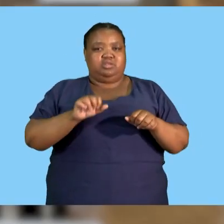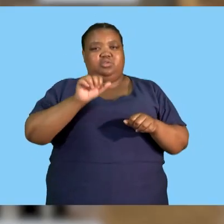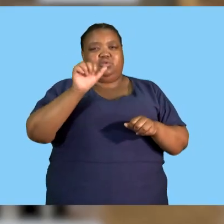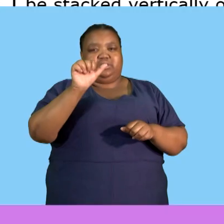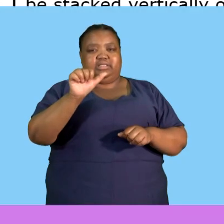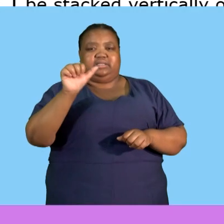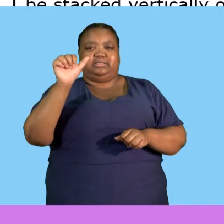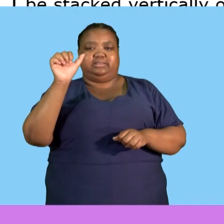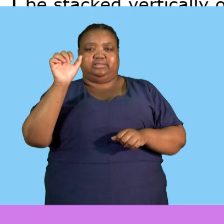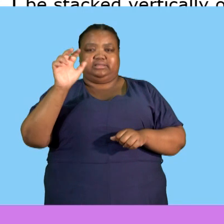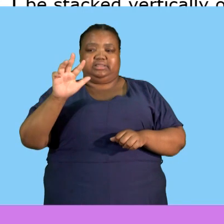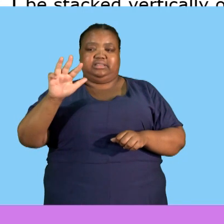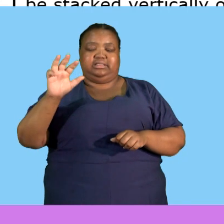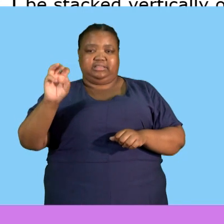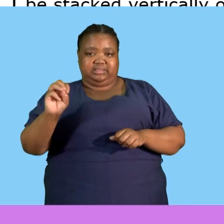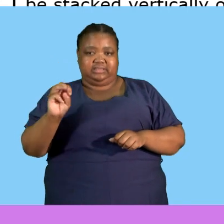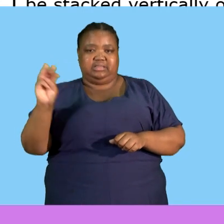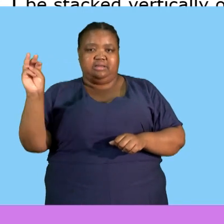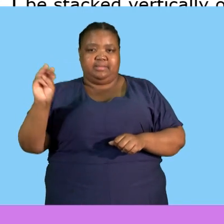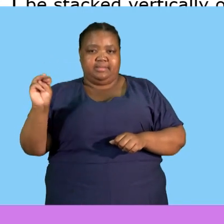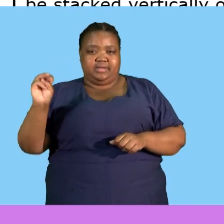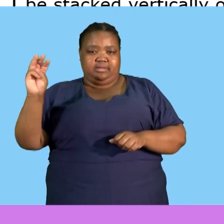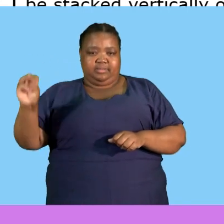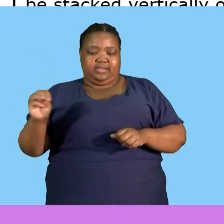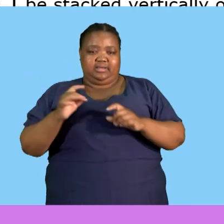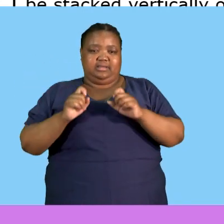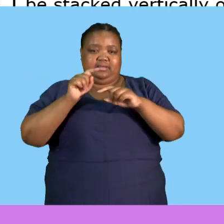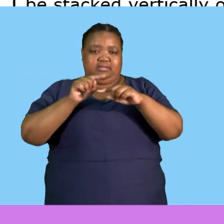So therefore I'm going to say 690 divided by 1,000.